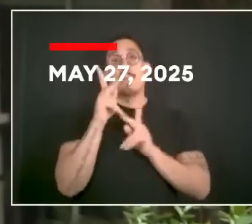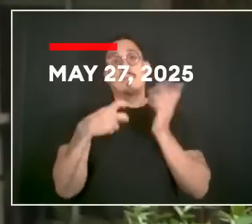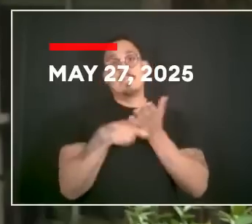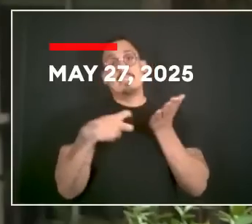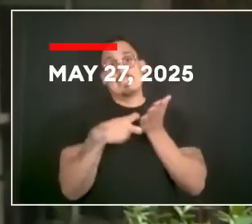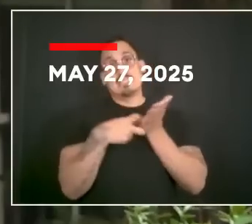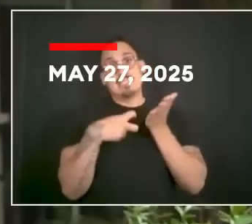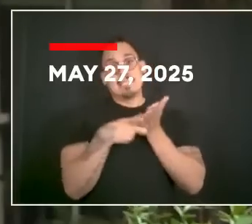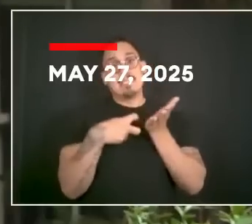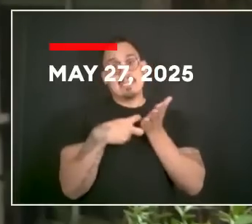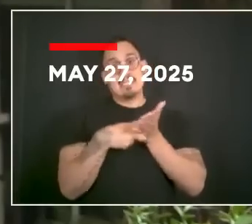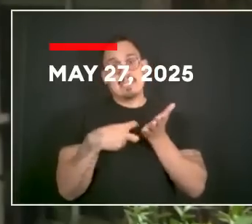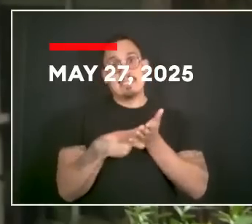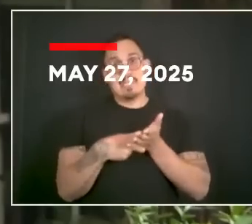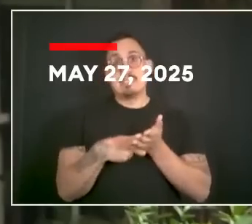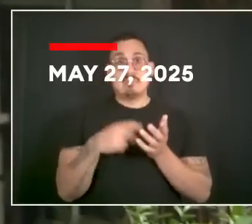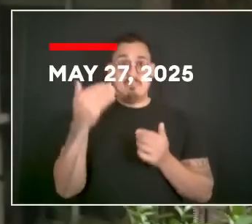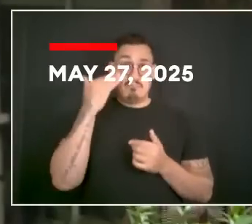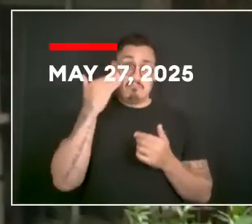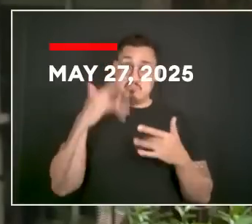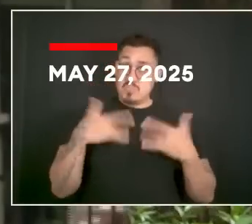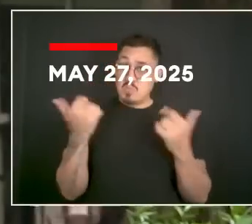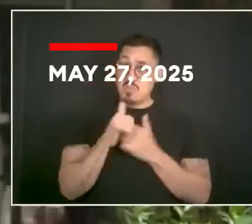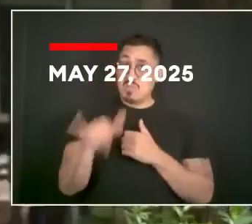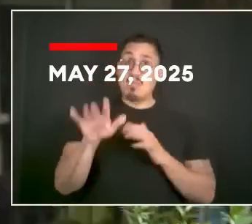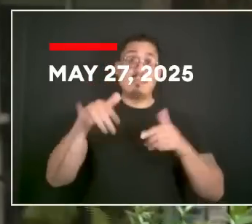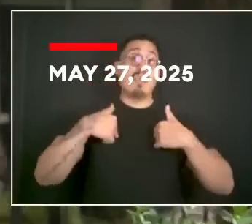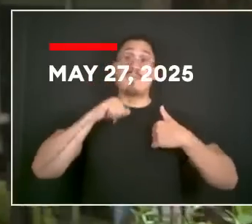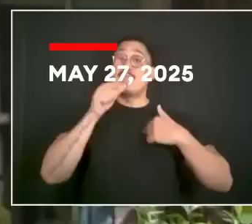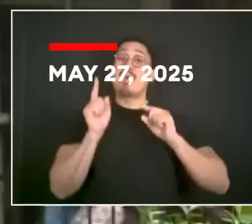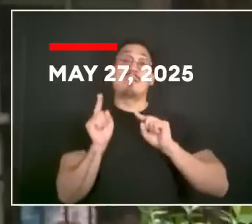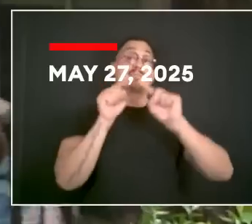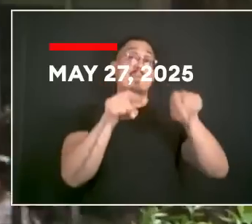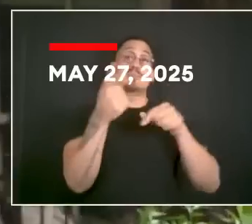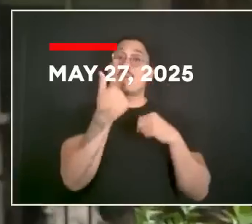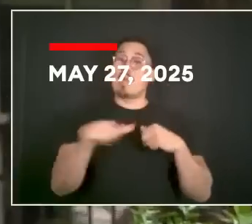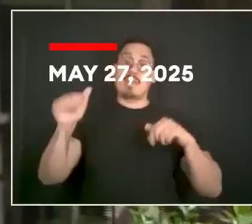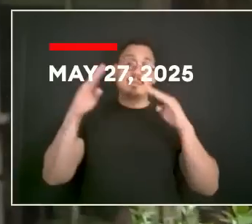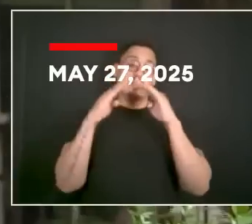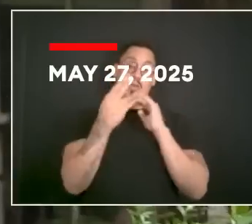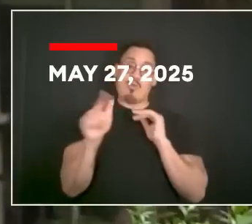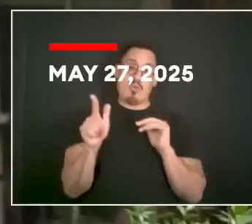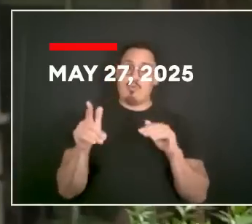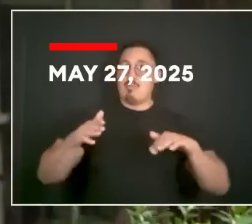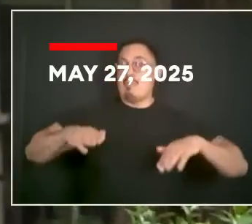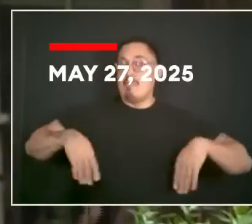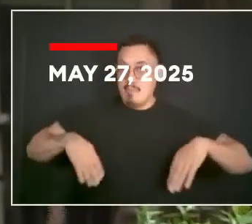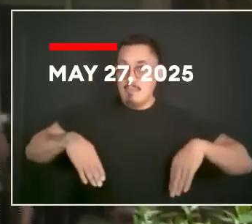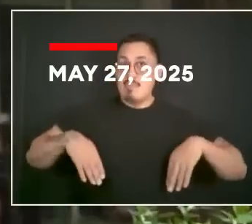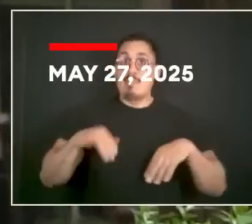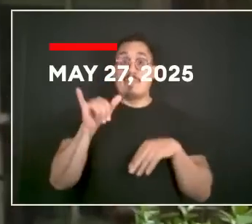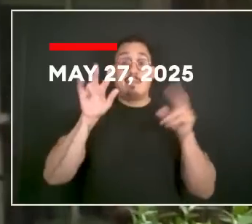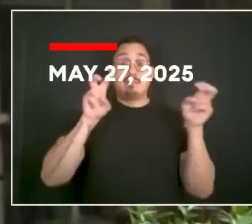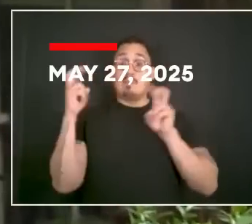one town hall, one older adult town hall where this topic has not come up.